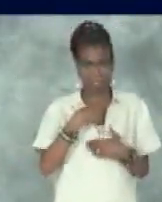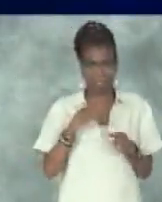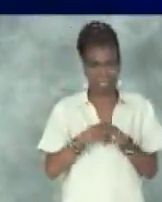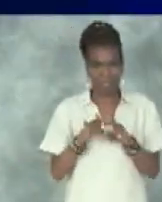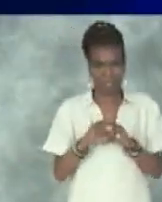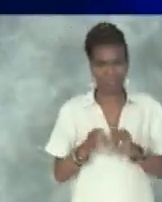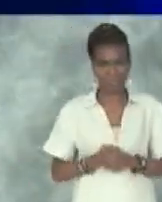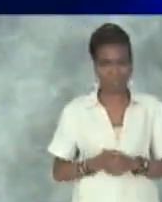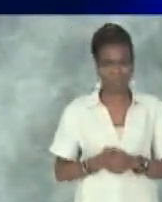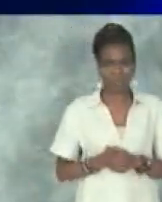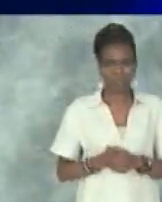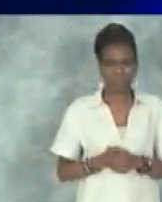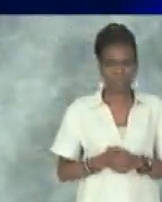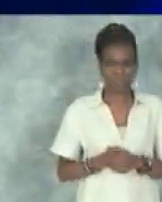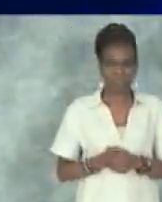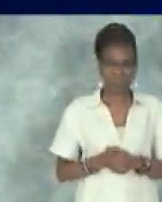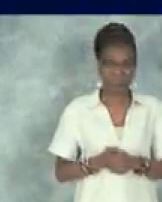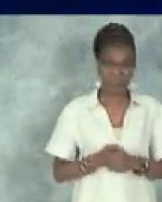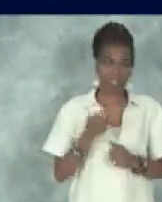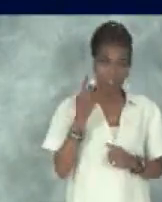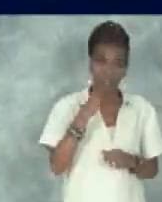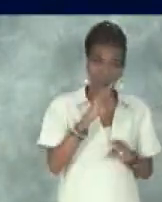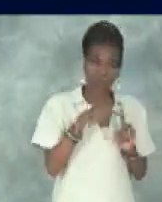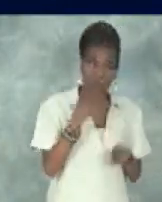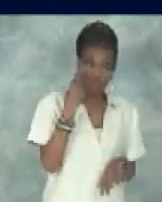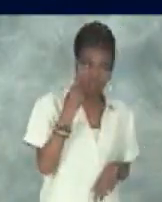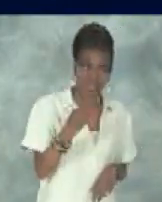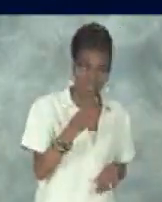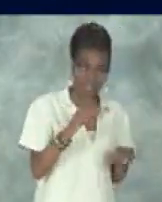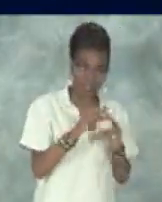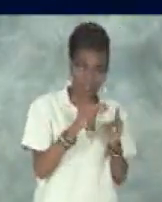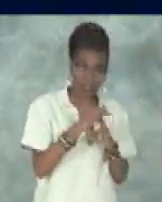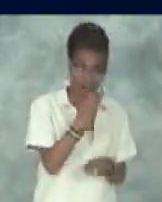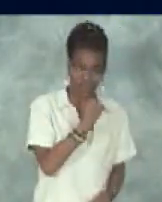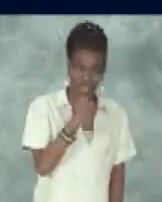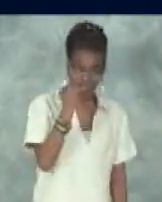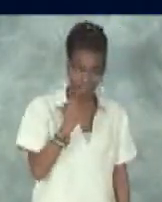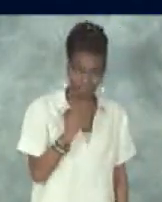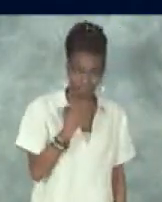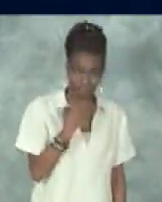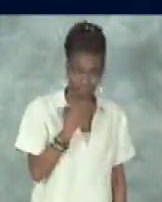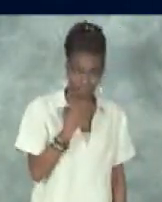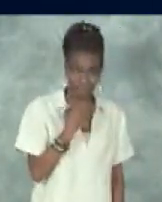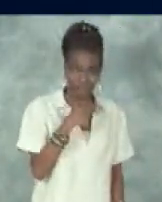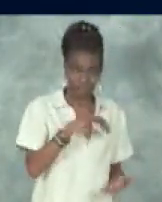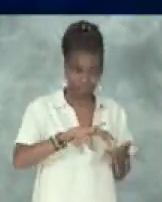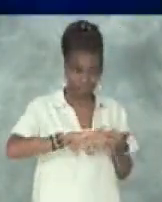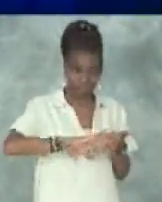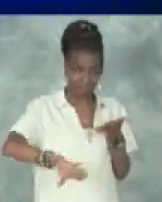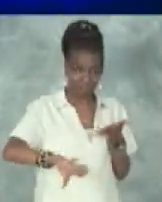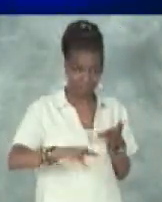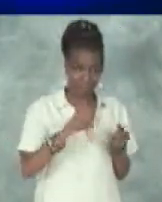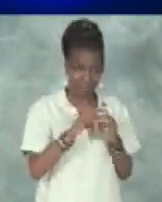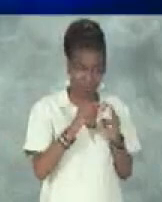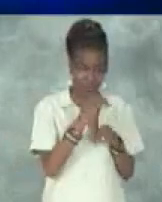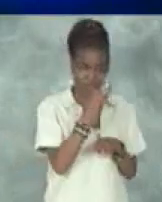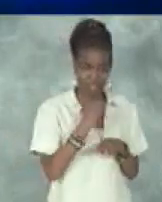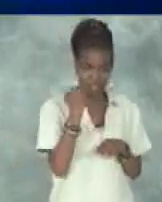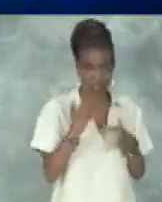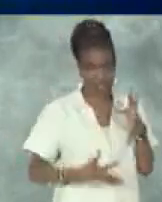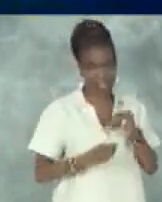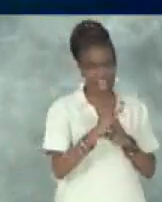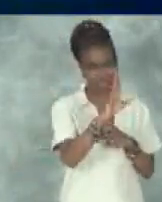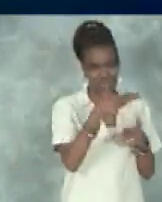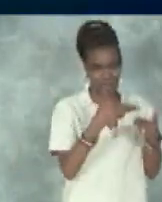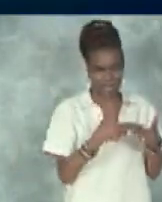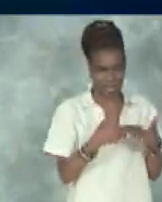somebody has told you, everywhere you see the word Israel, just take Israel out and put your name in it. And I understand, and